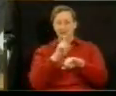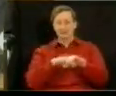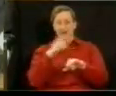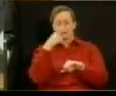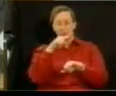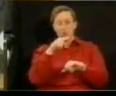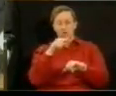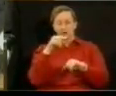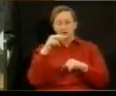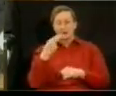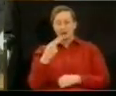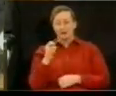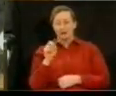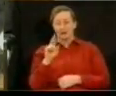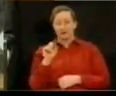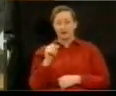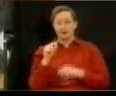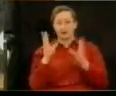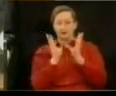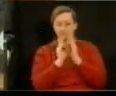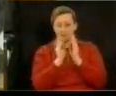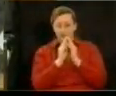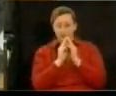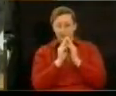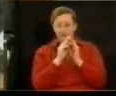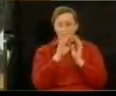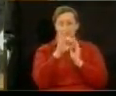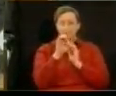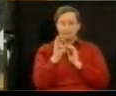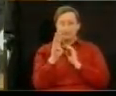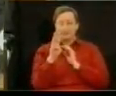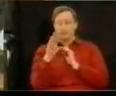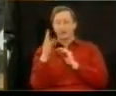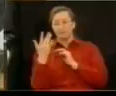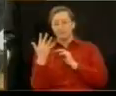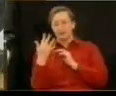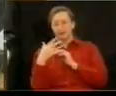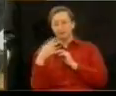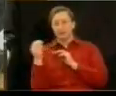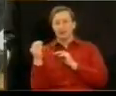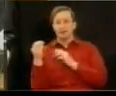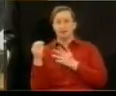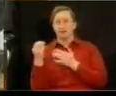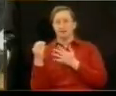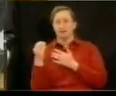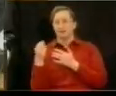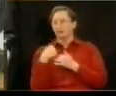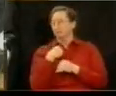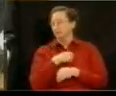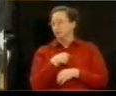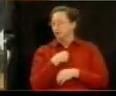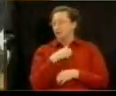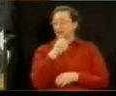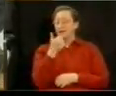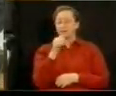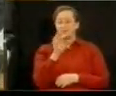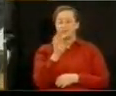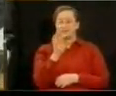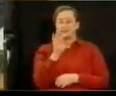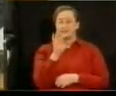sometime between the 5th of February and, I apologize, the 19th, or excuse